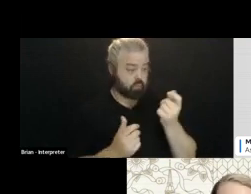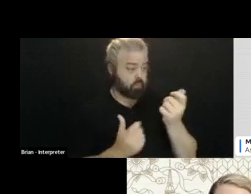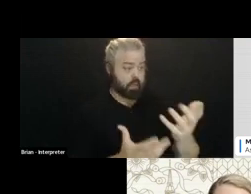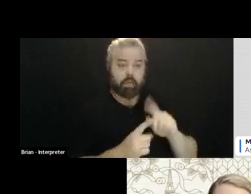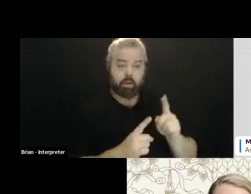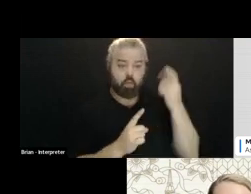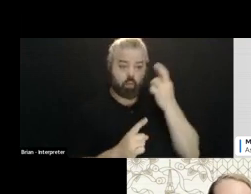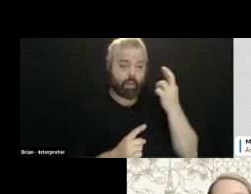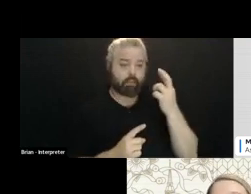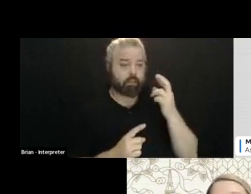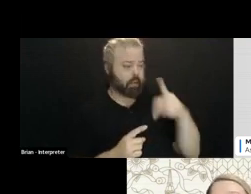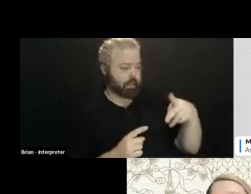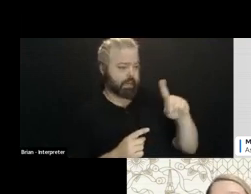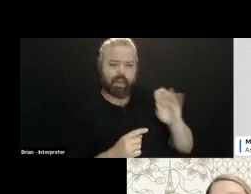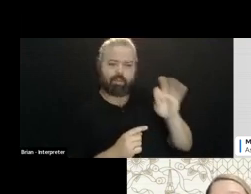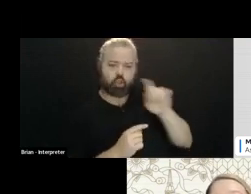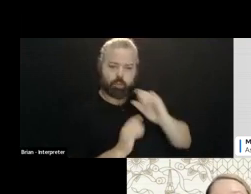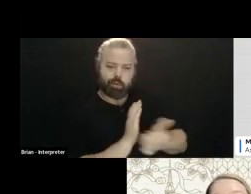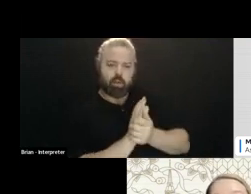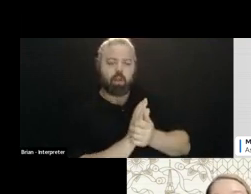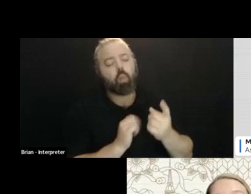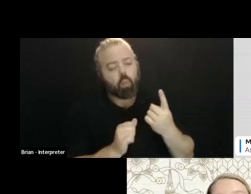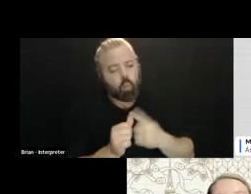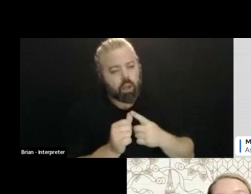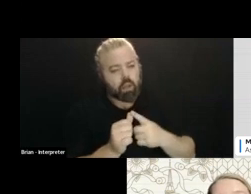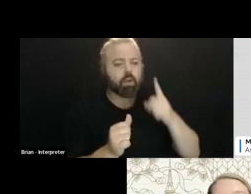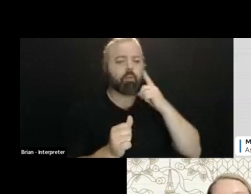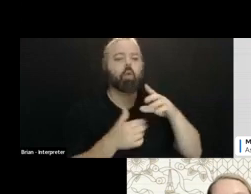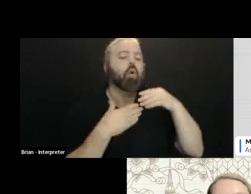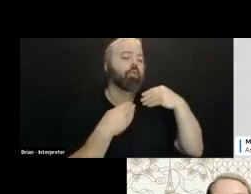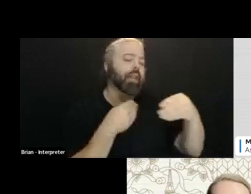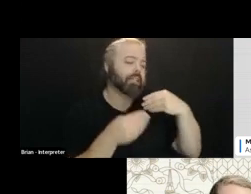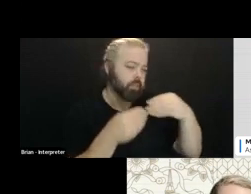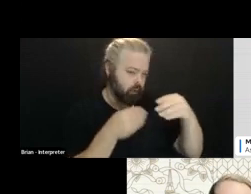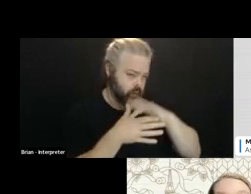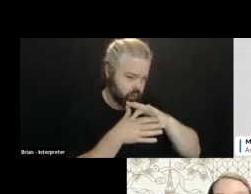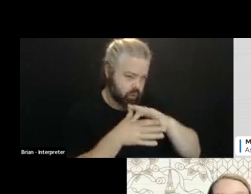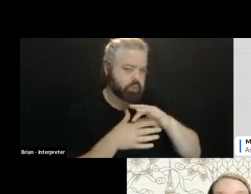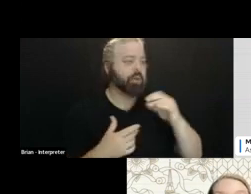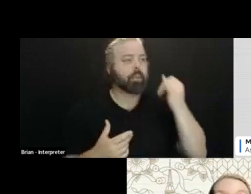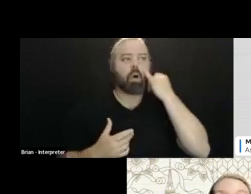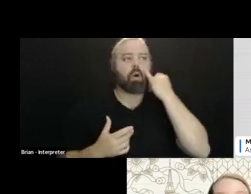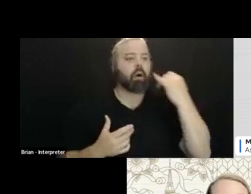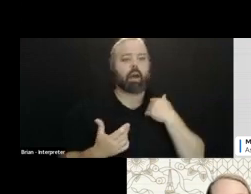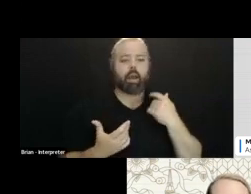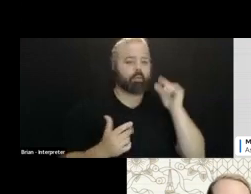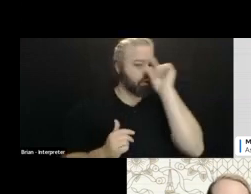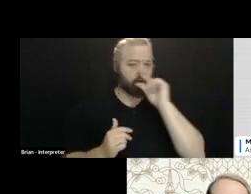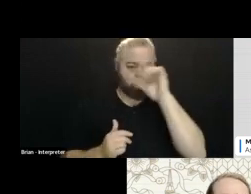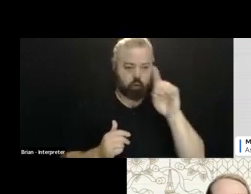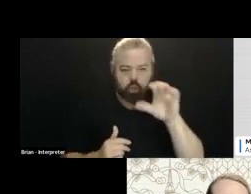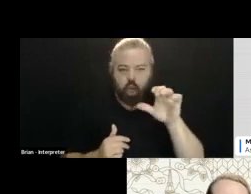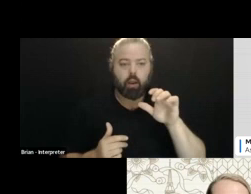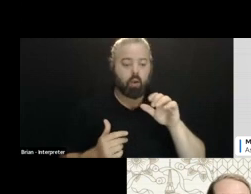supplemental. One is sort of just flexible content, right? We know that if we have a Google Doc, if we have a native web